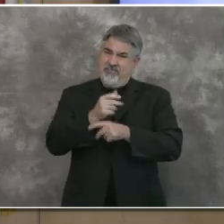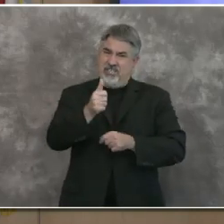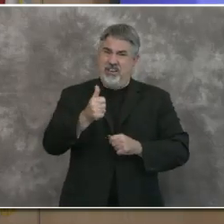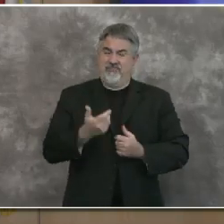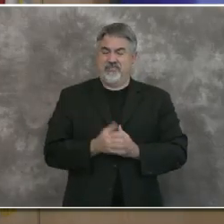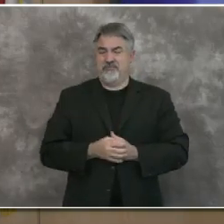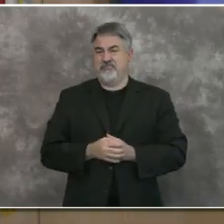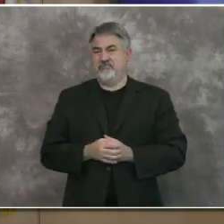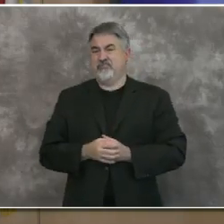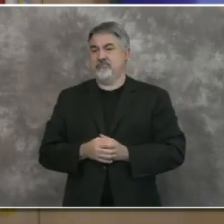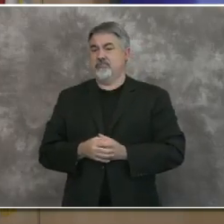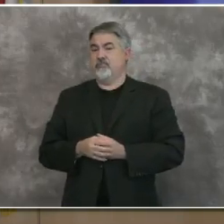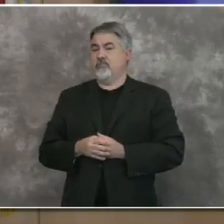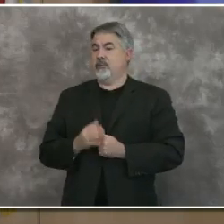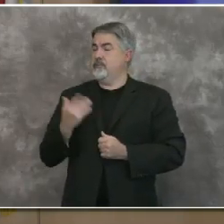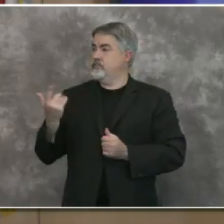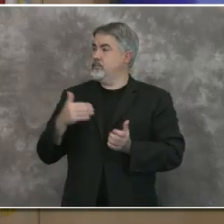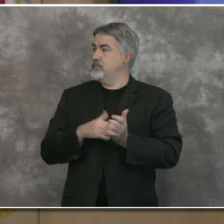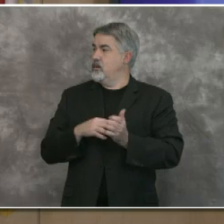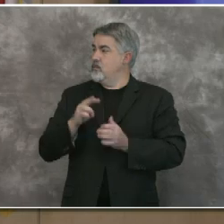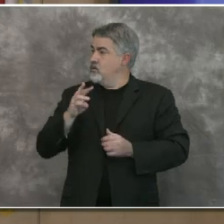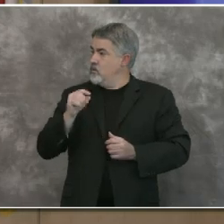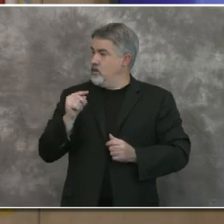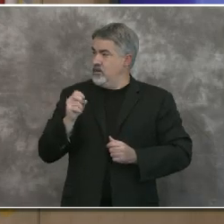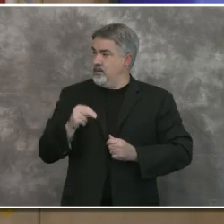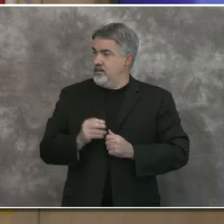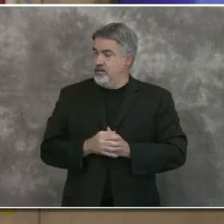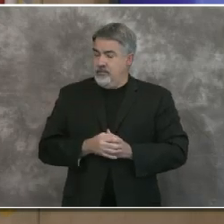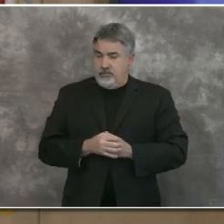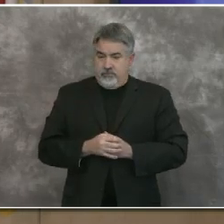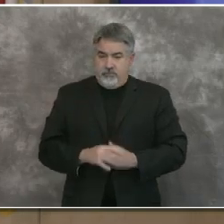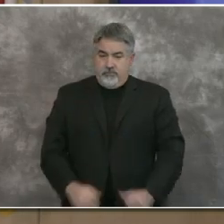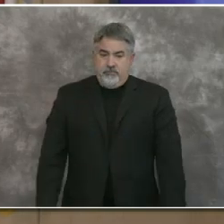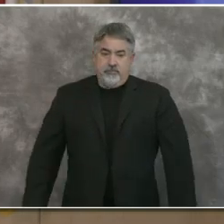will turn it over to Dr. Wilma Wooten for her Public Health Officer's report.